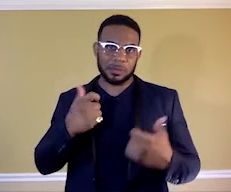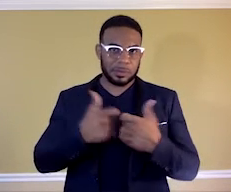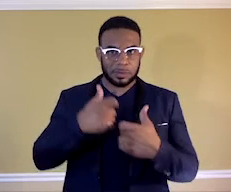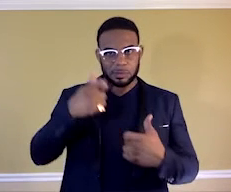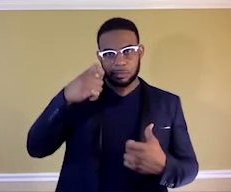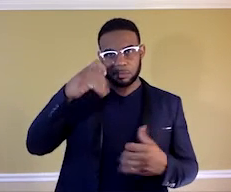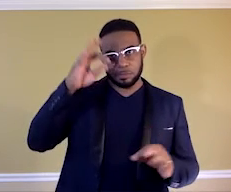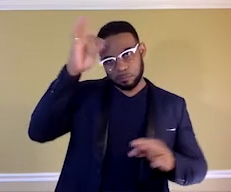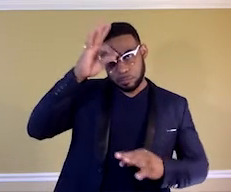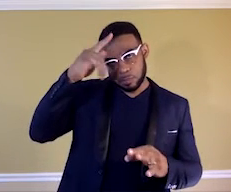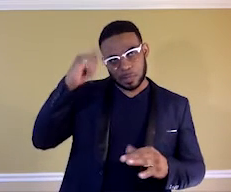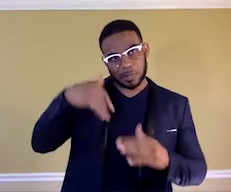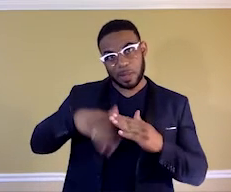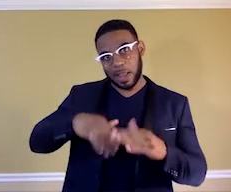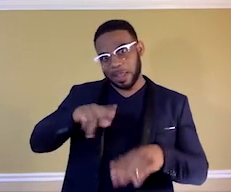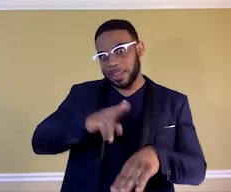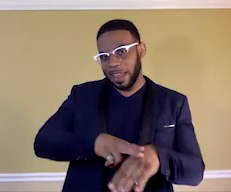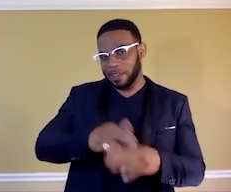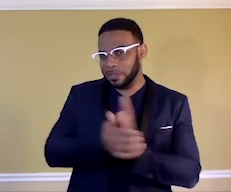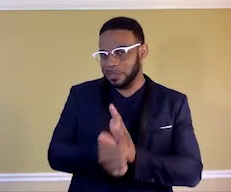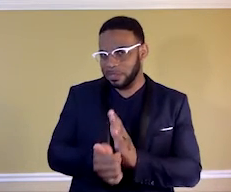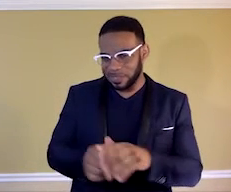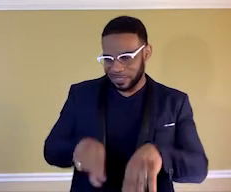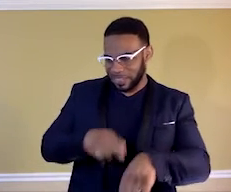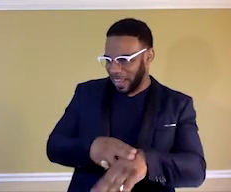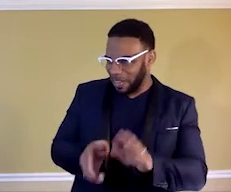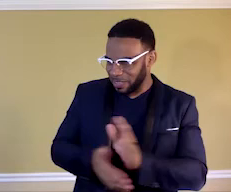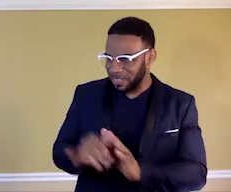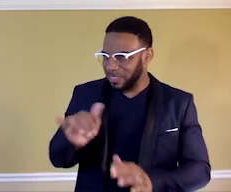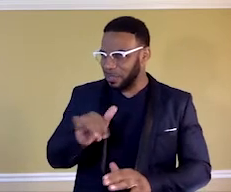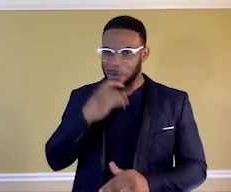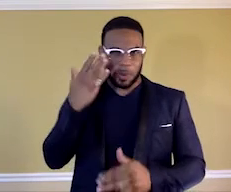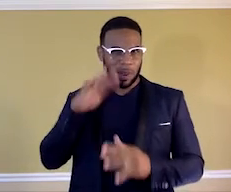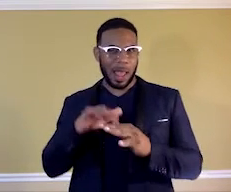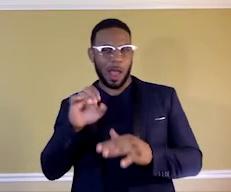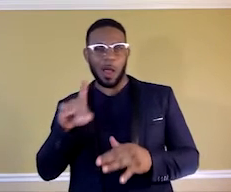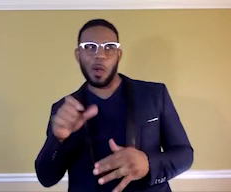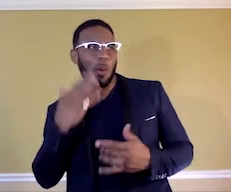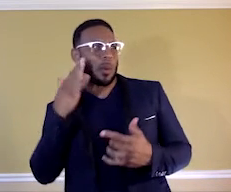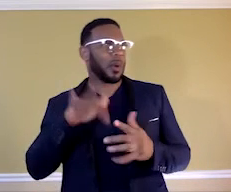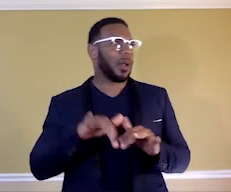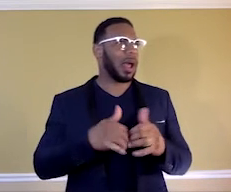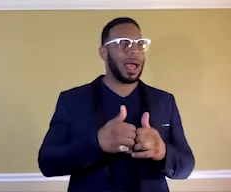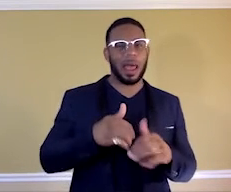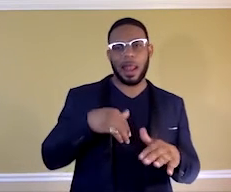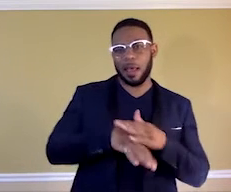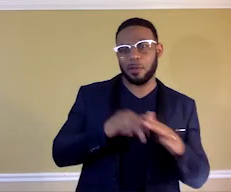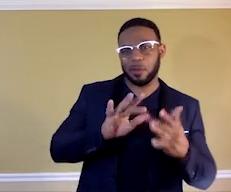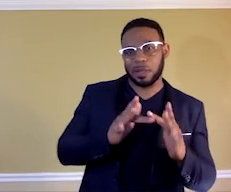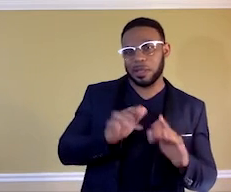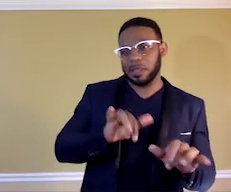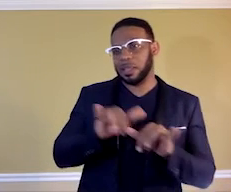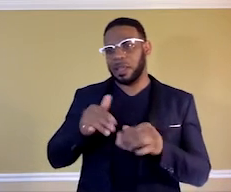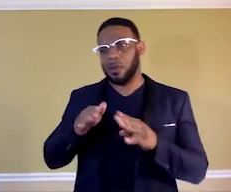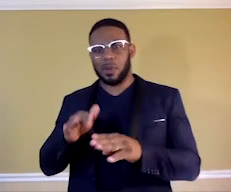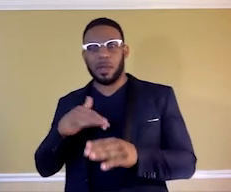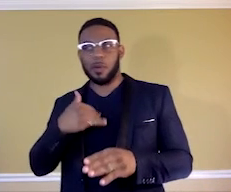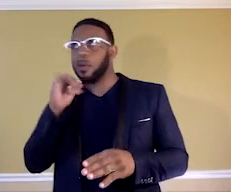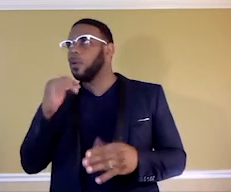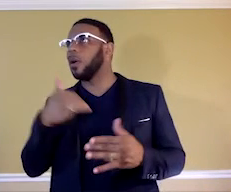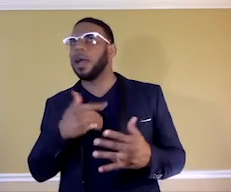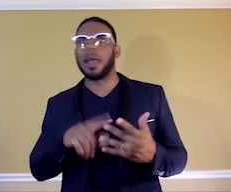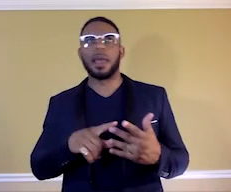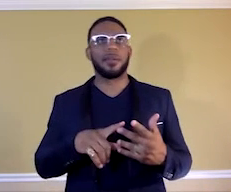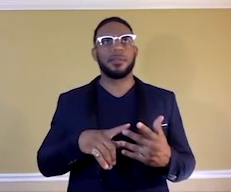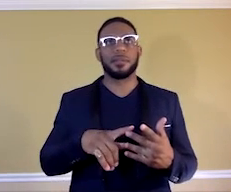illiterate because we lack the natural skill. We don't know how to code. We don't have access to the internet at the same rates, and we don't have